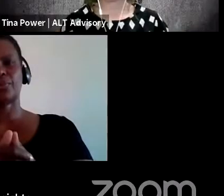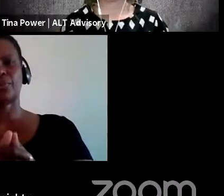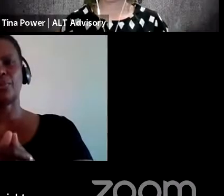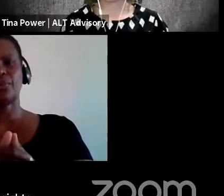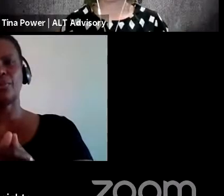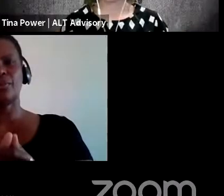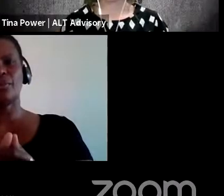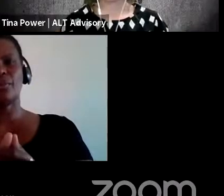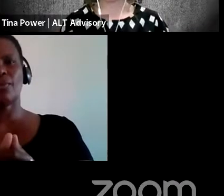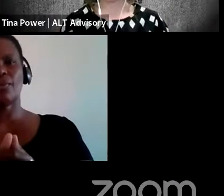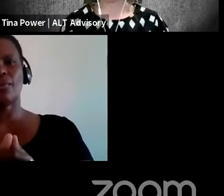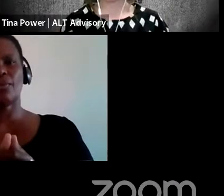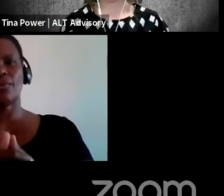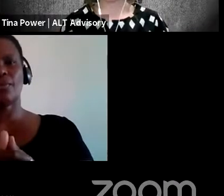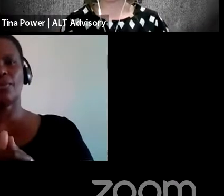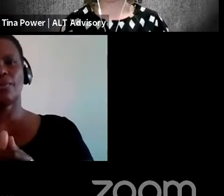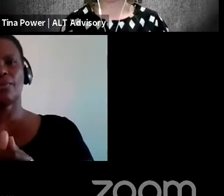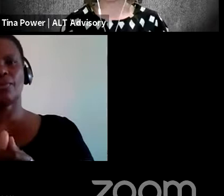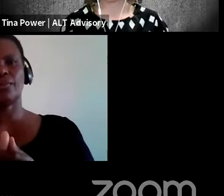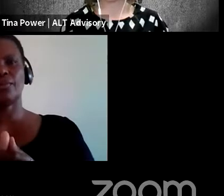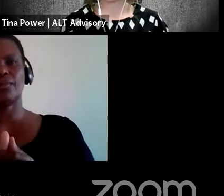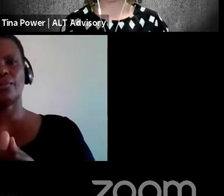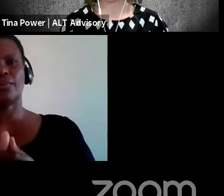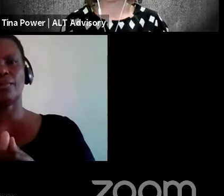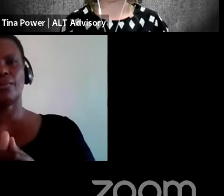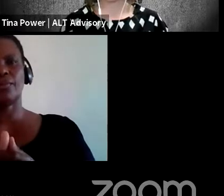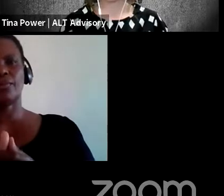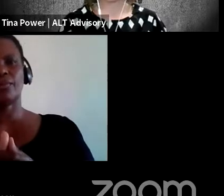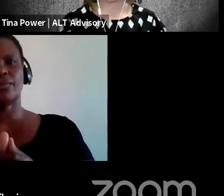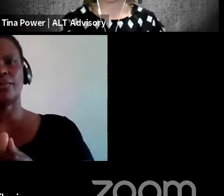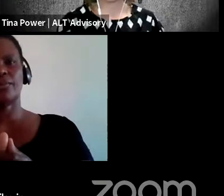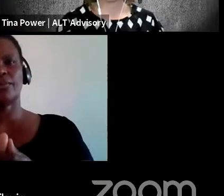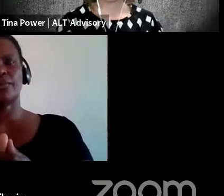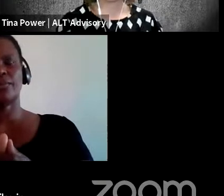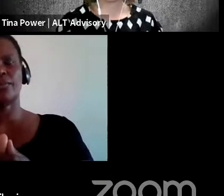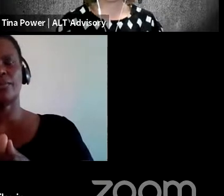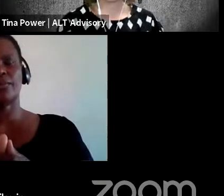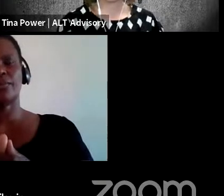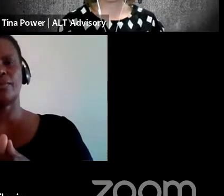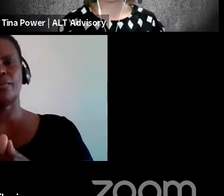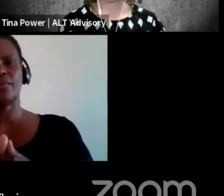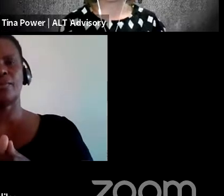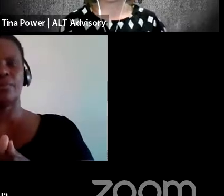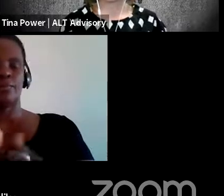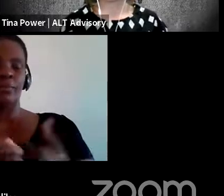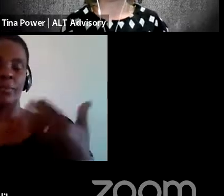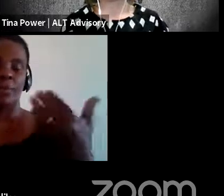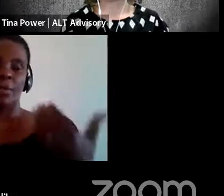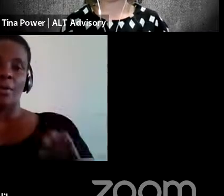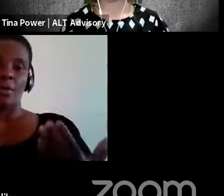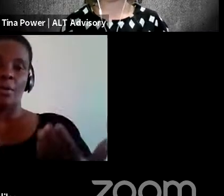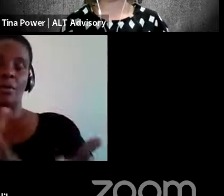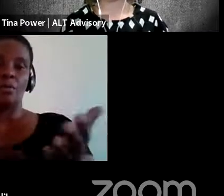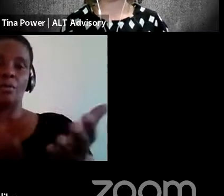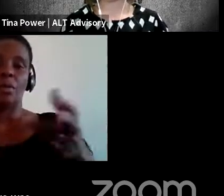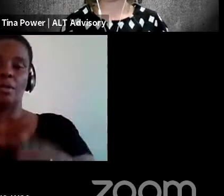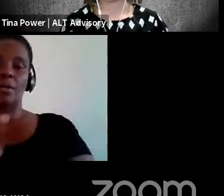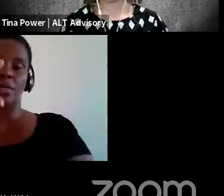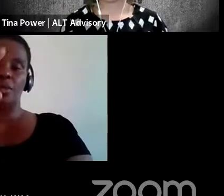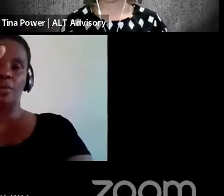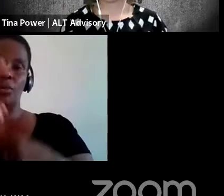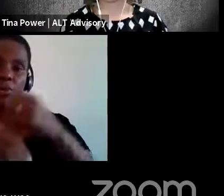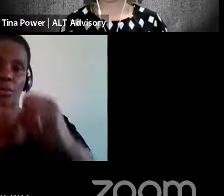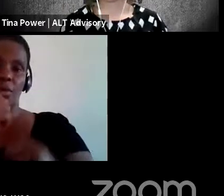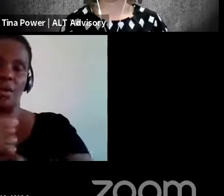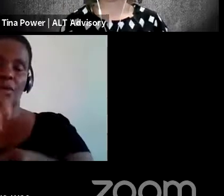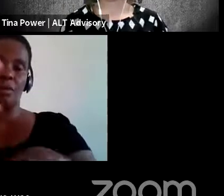content moderation would look like. In the meantime, what had happened in those 2 years was that the principles had gained a